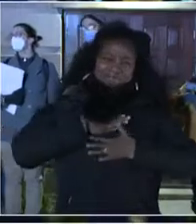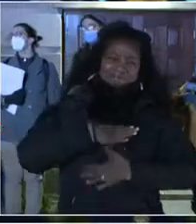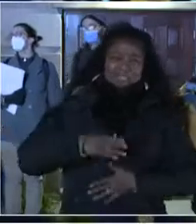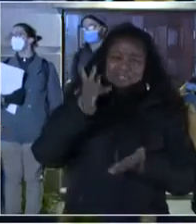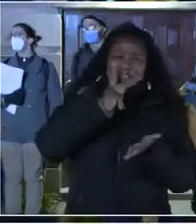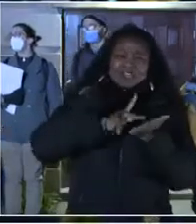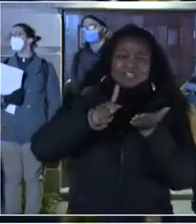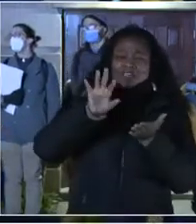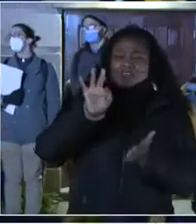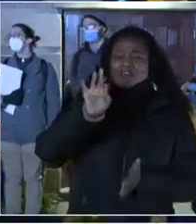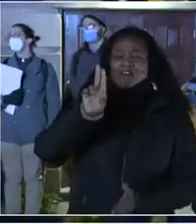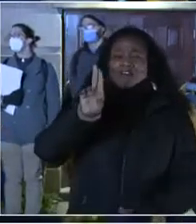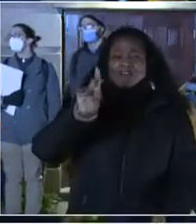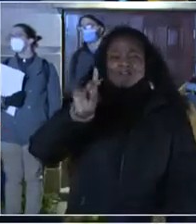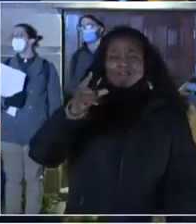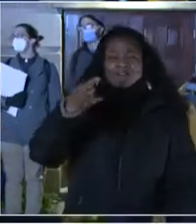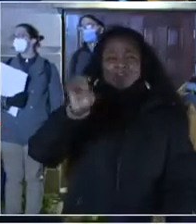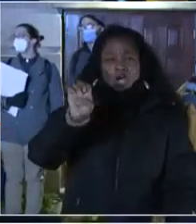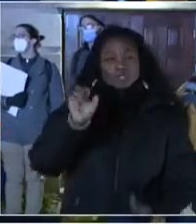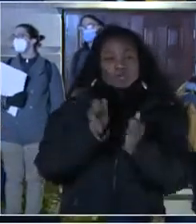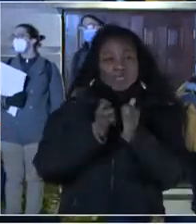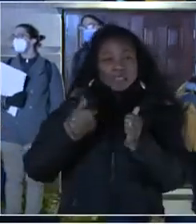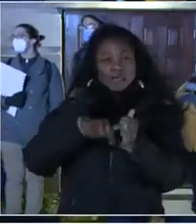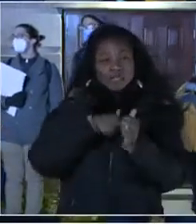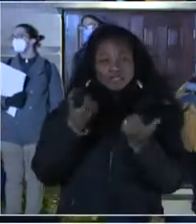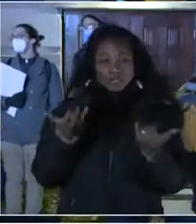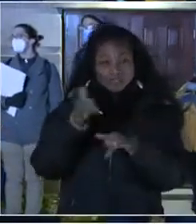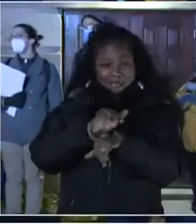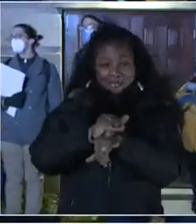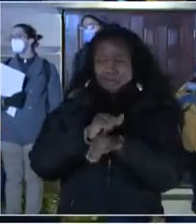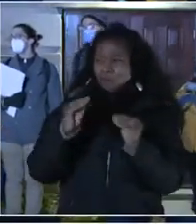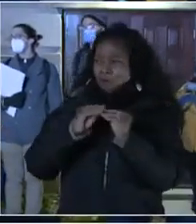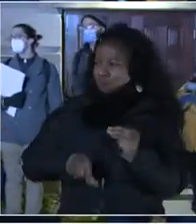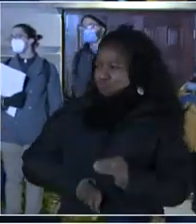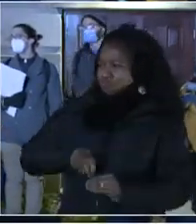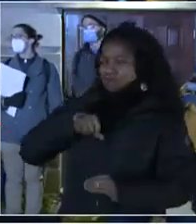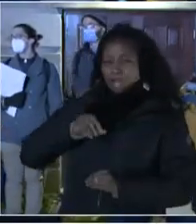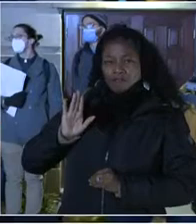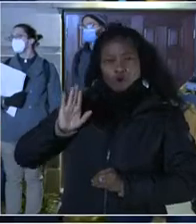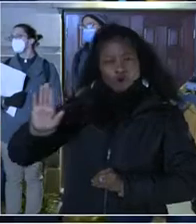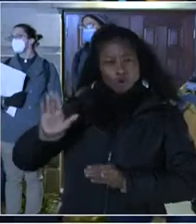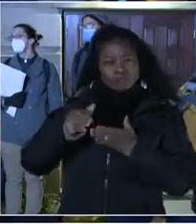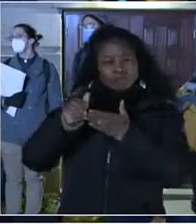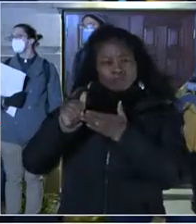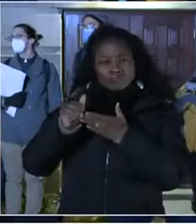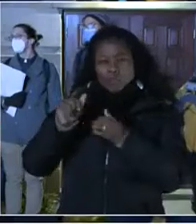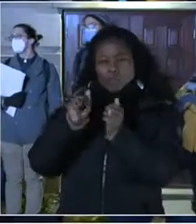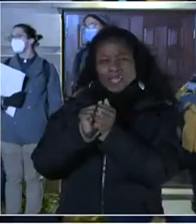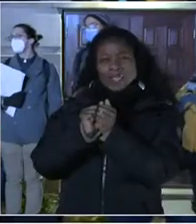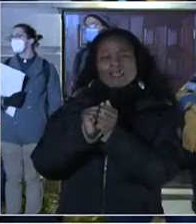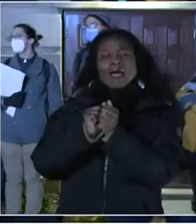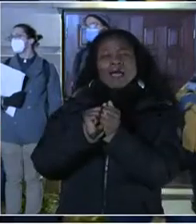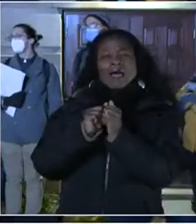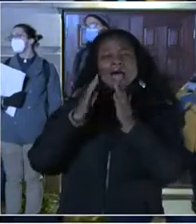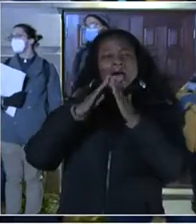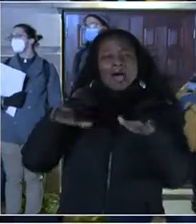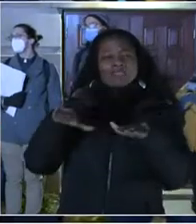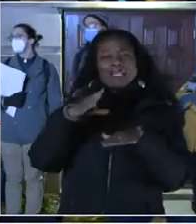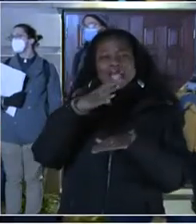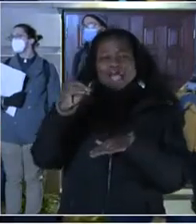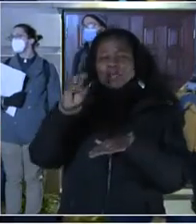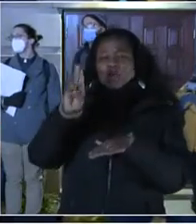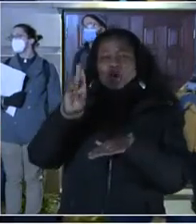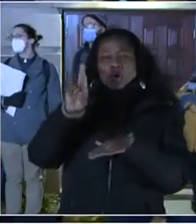is with us tonight, and even more proud of her leadership at HUD. We know that part of our